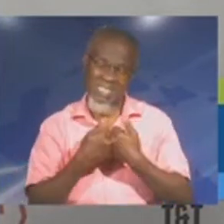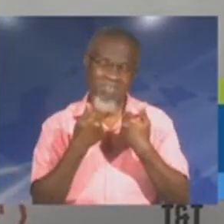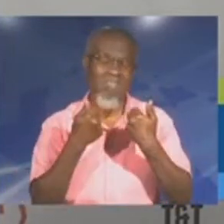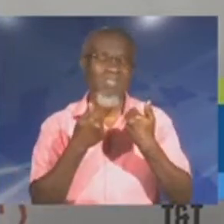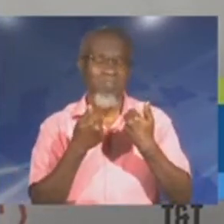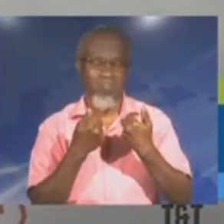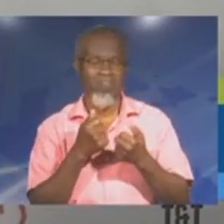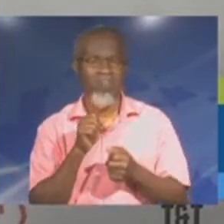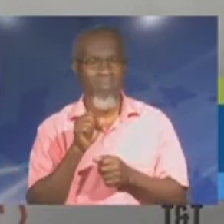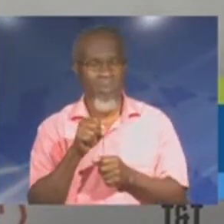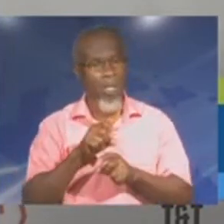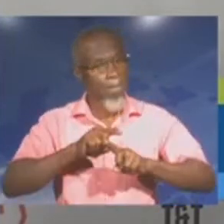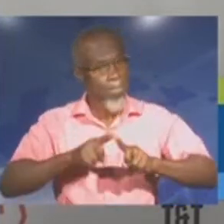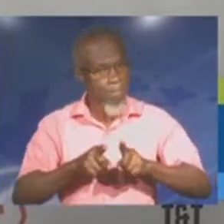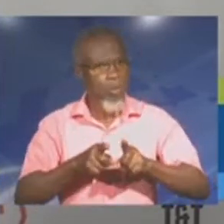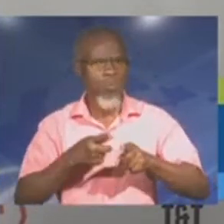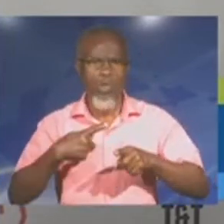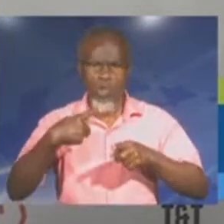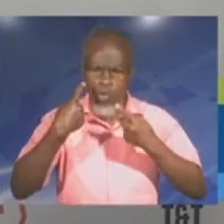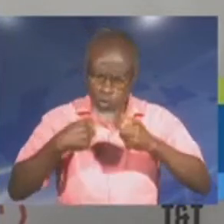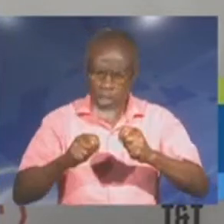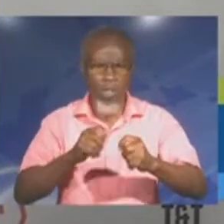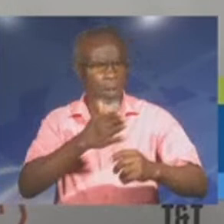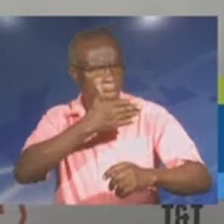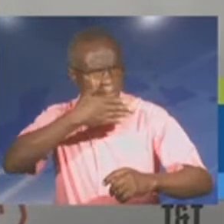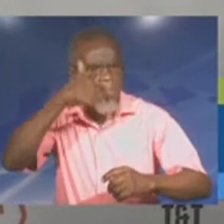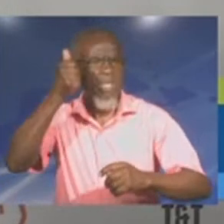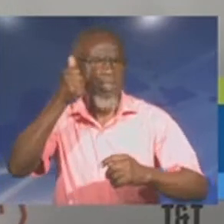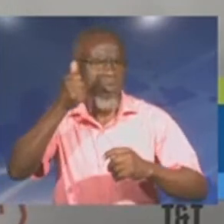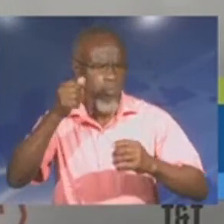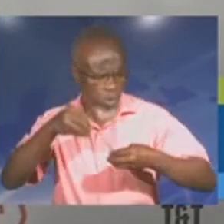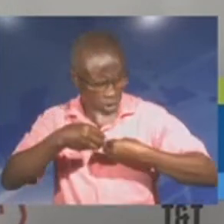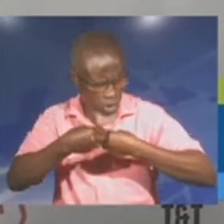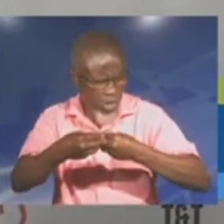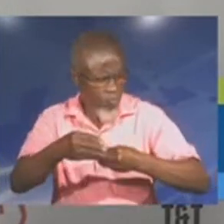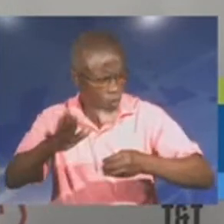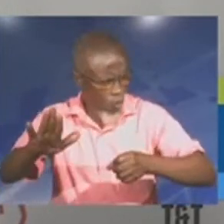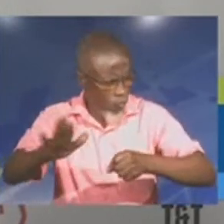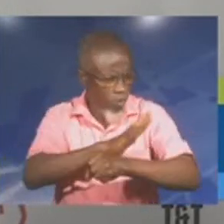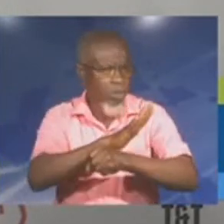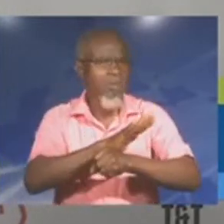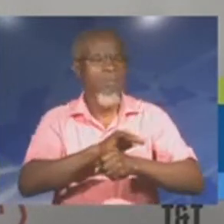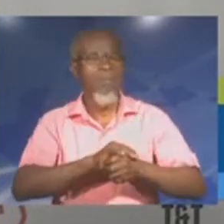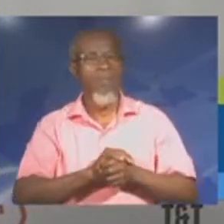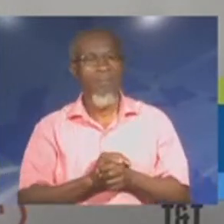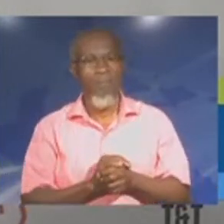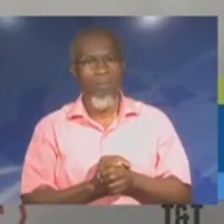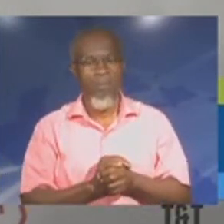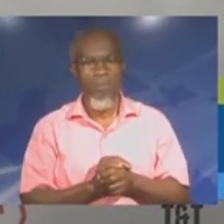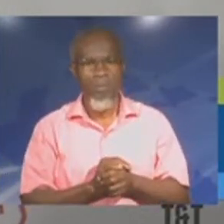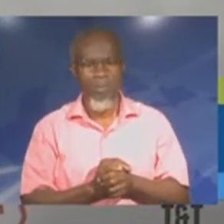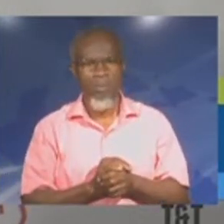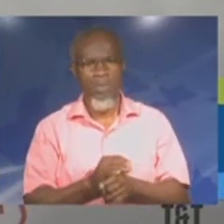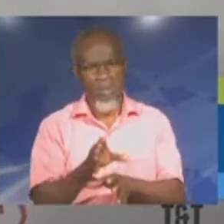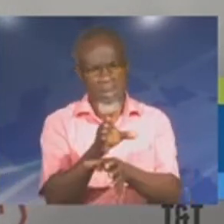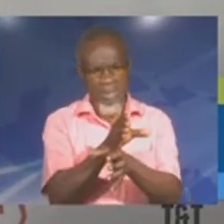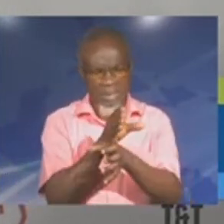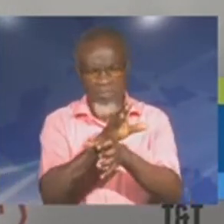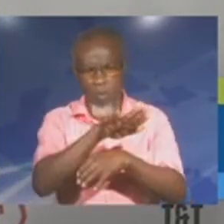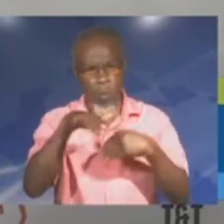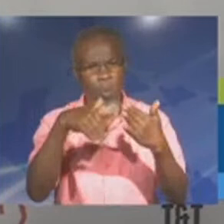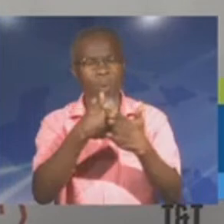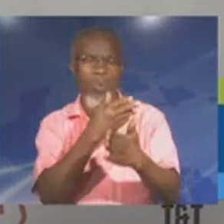and beyond to deliver highly skilled, critical care to patients every day. We are an innovative